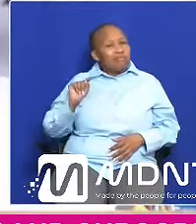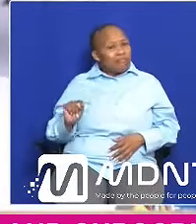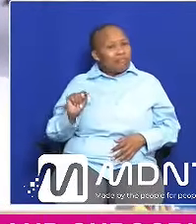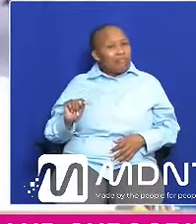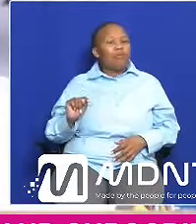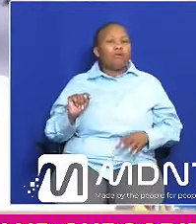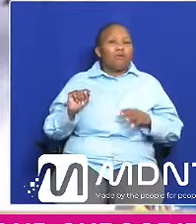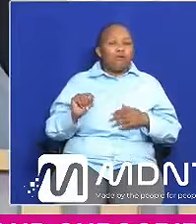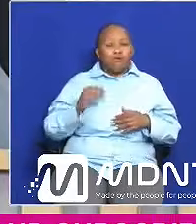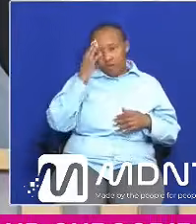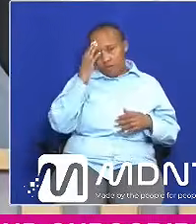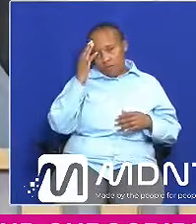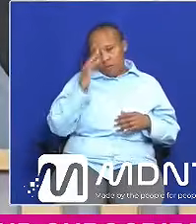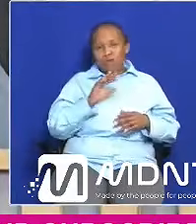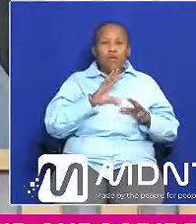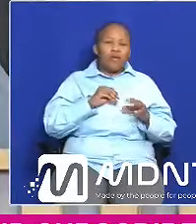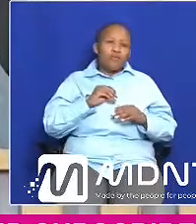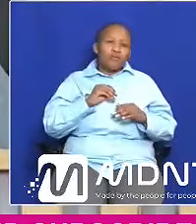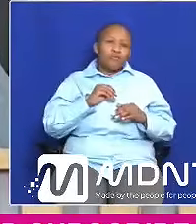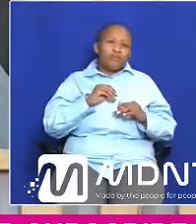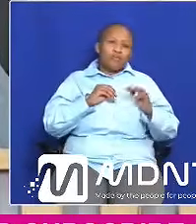first place.